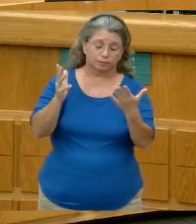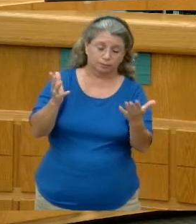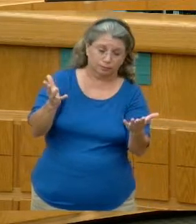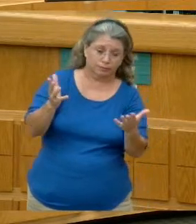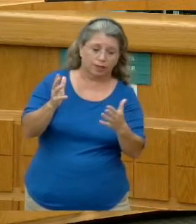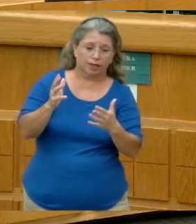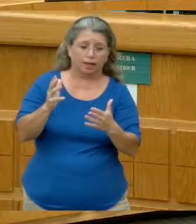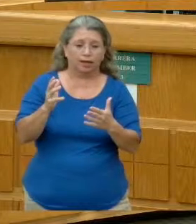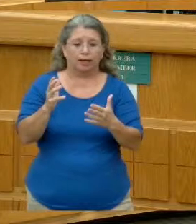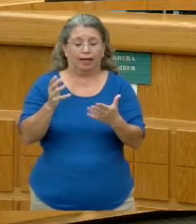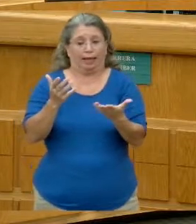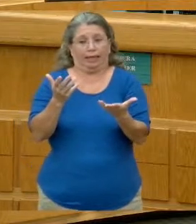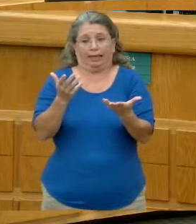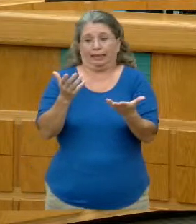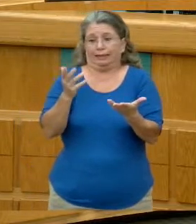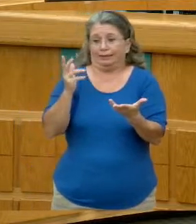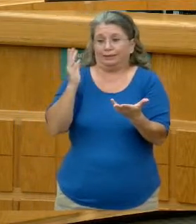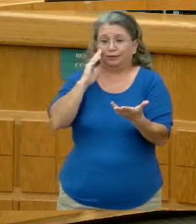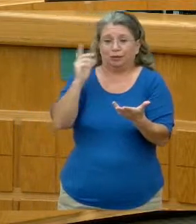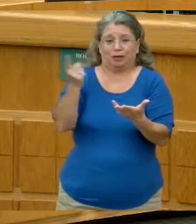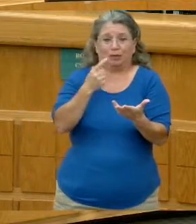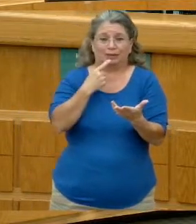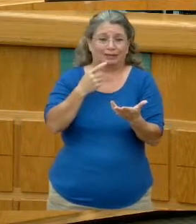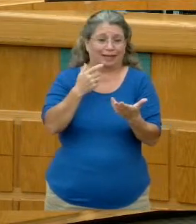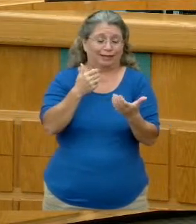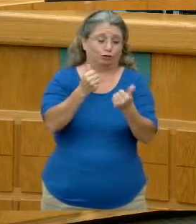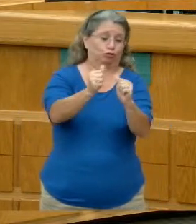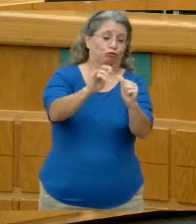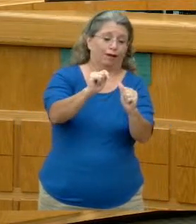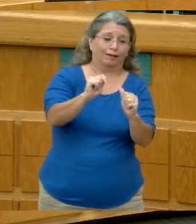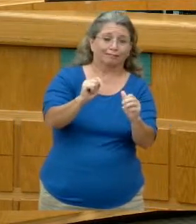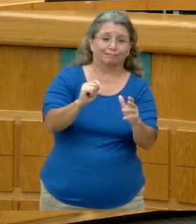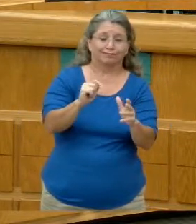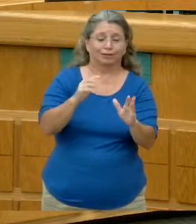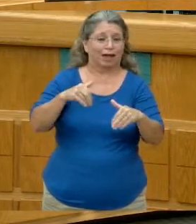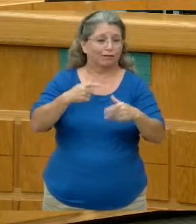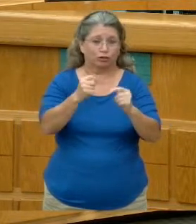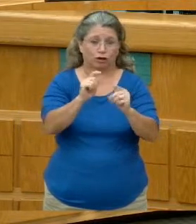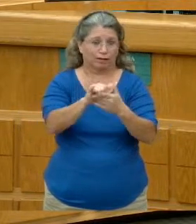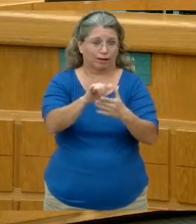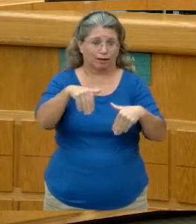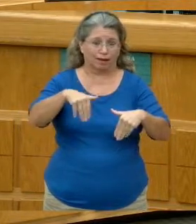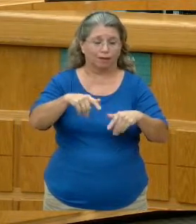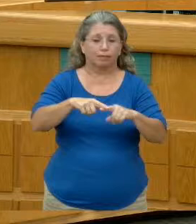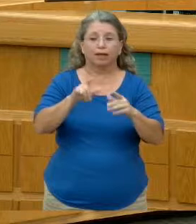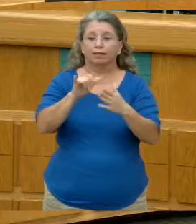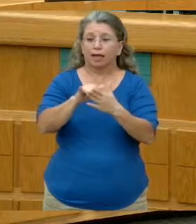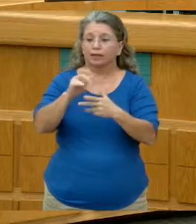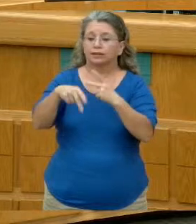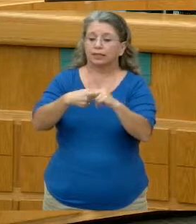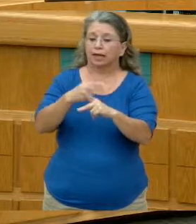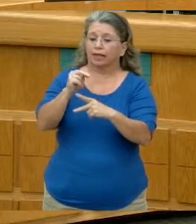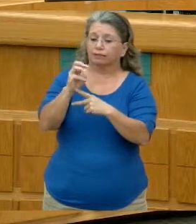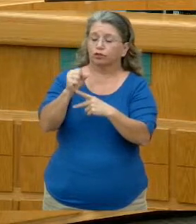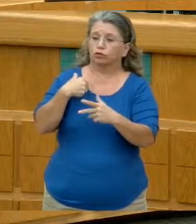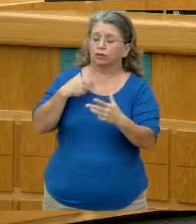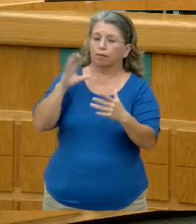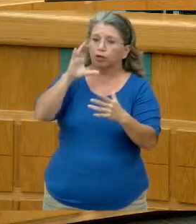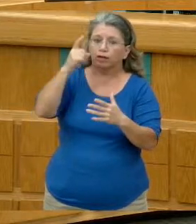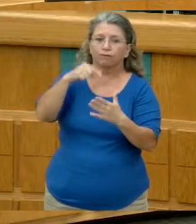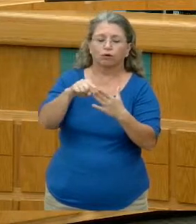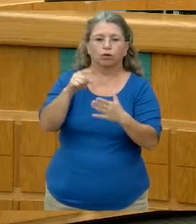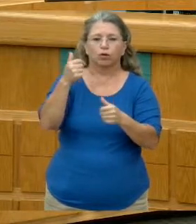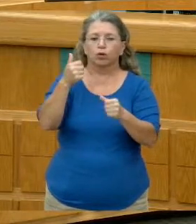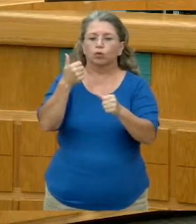say, let's try it. We haven't tried it yet, but this is the kind of news I want to see. Remember what Annette said.